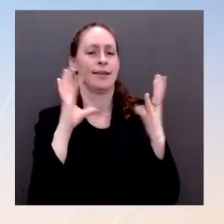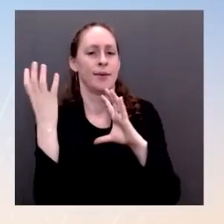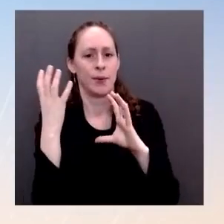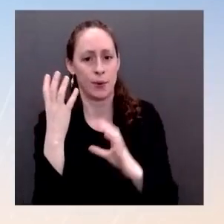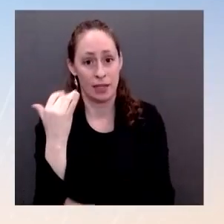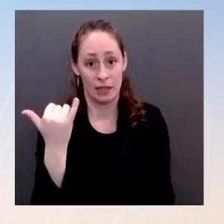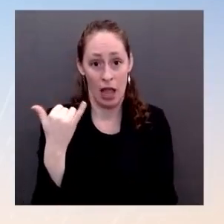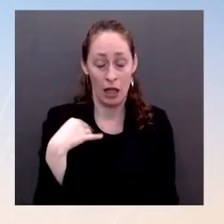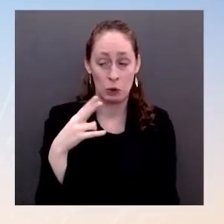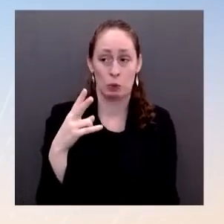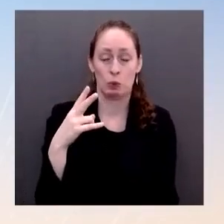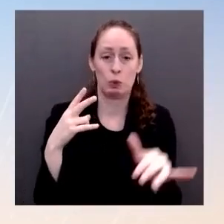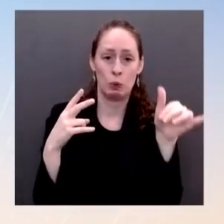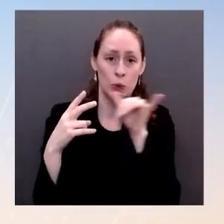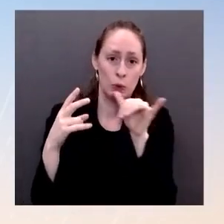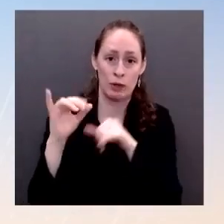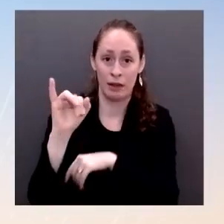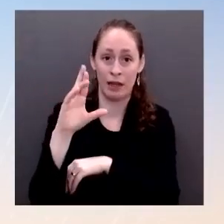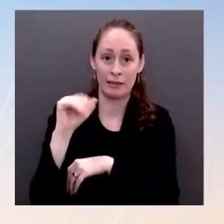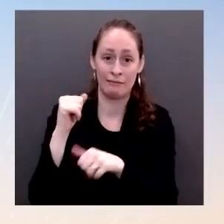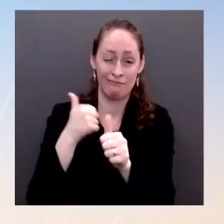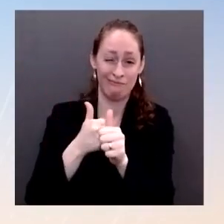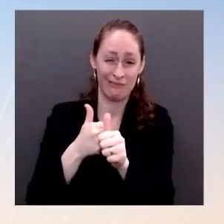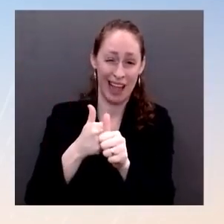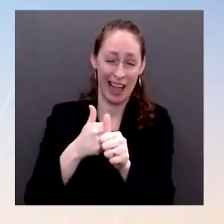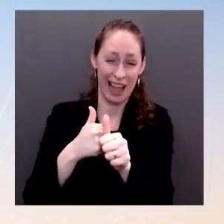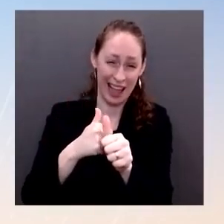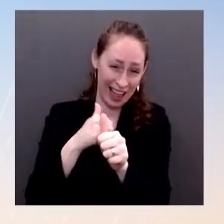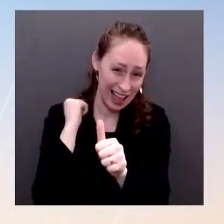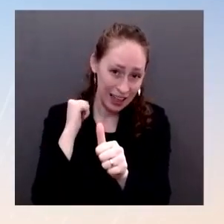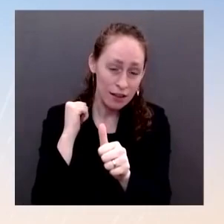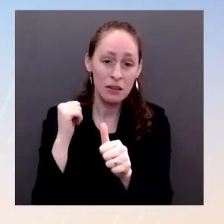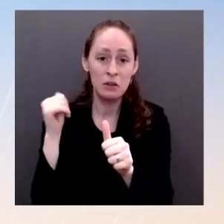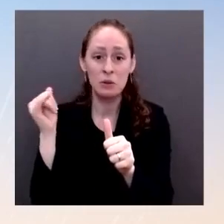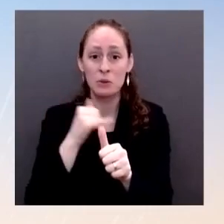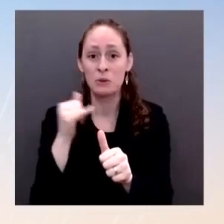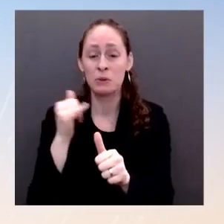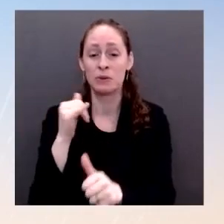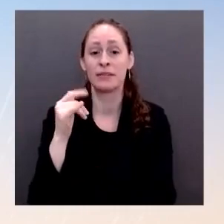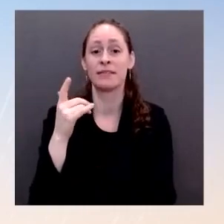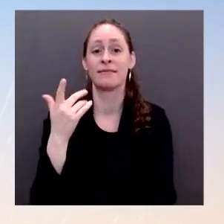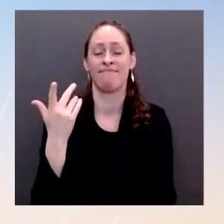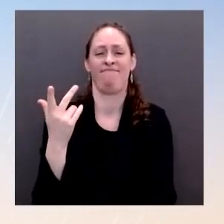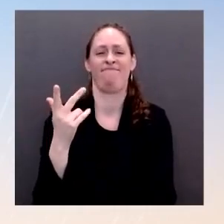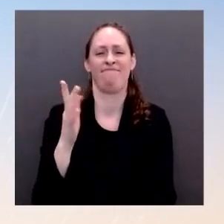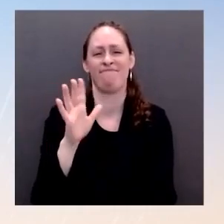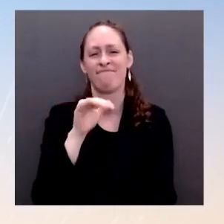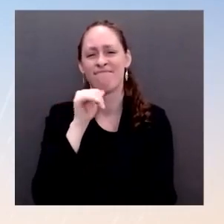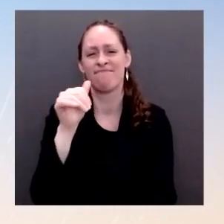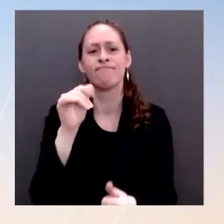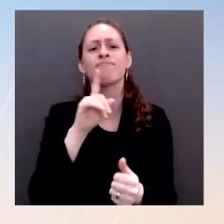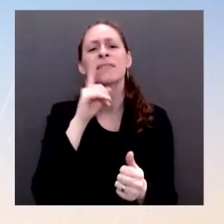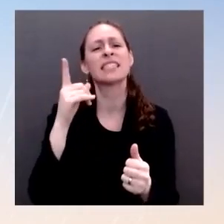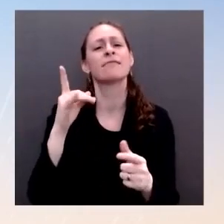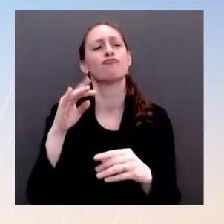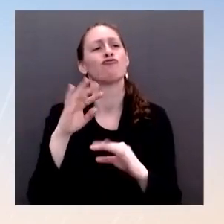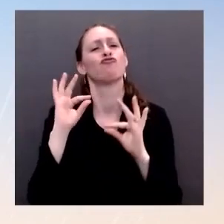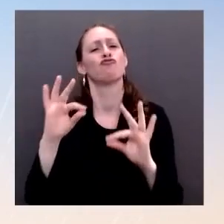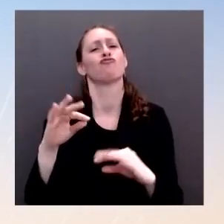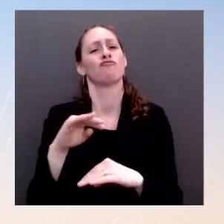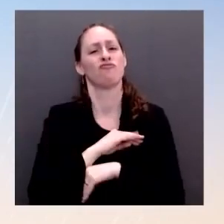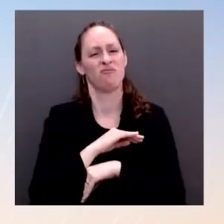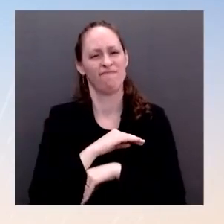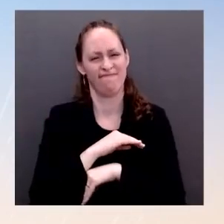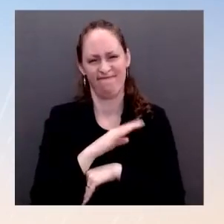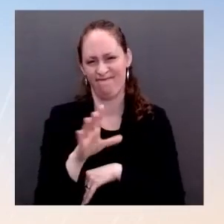American public deserves, and the president is very mindful of that. Many of those challenges are related to the pandemic, but also due to